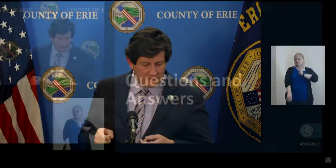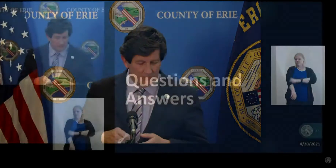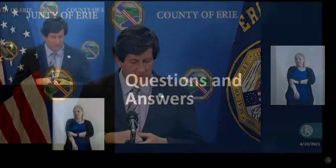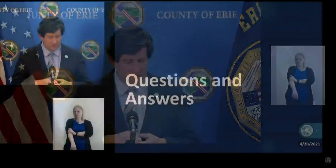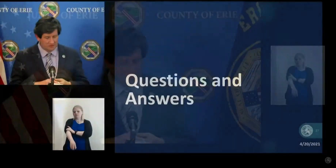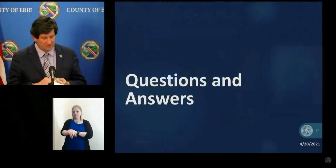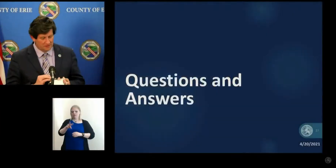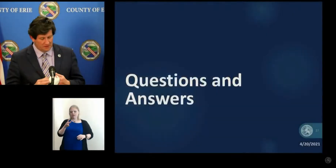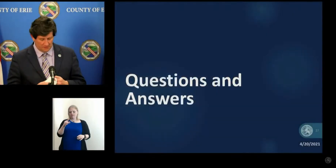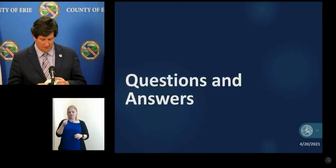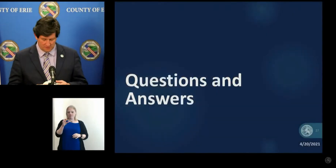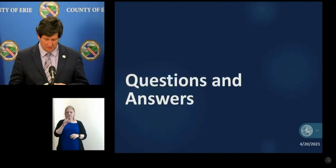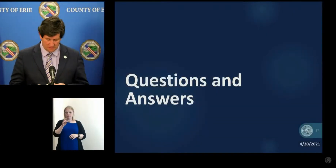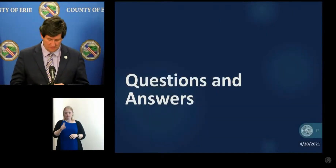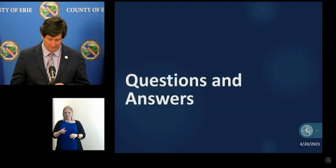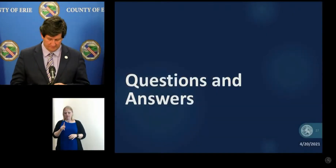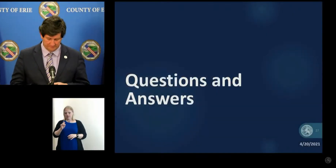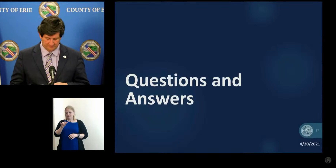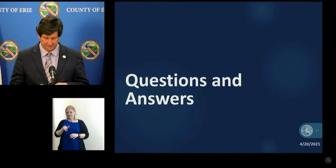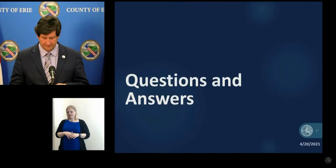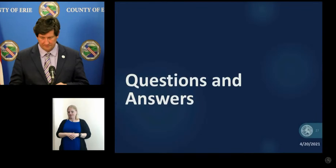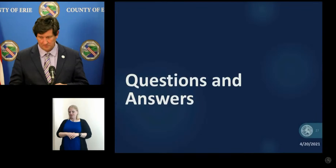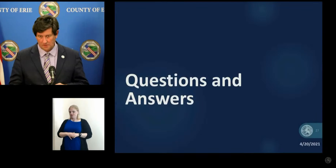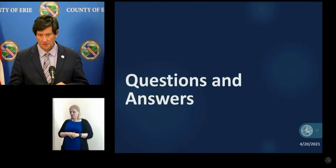Okay, WGRZ, Kelly Dudzik.